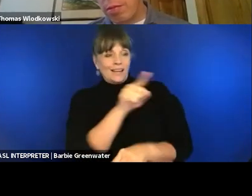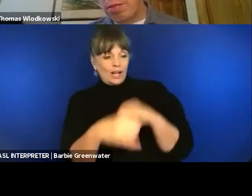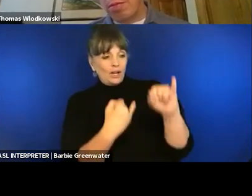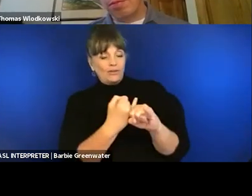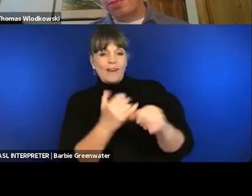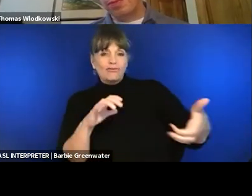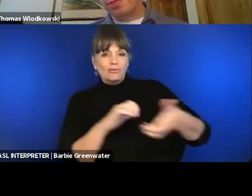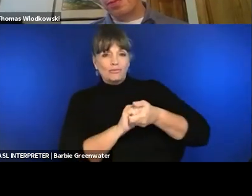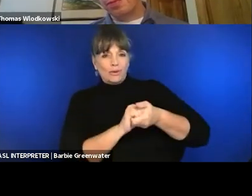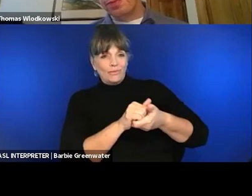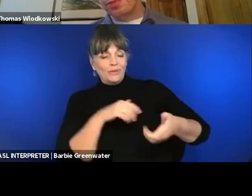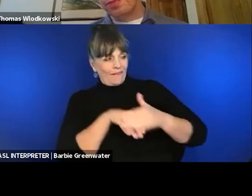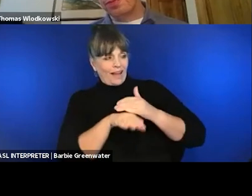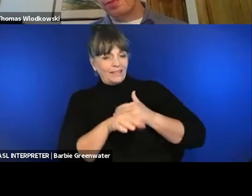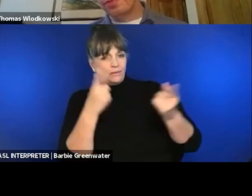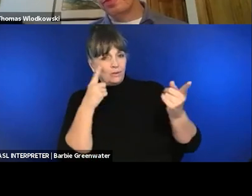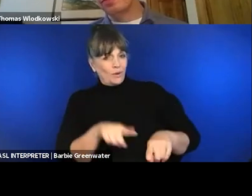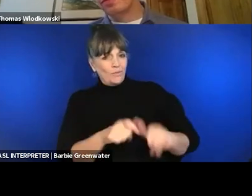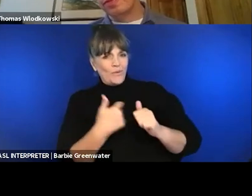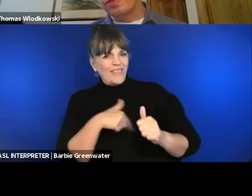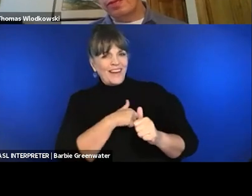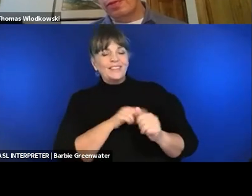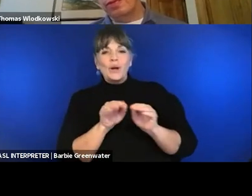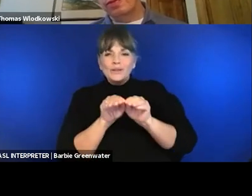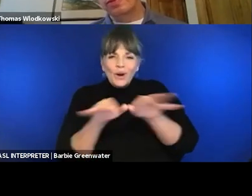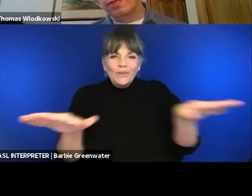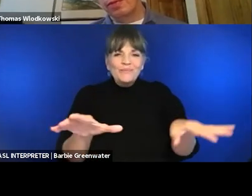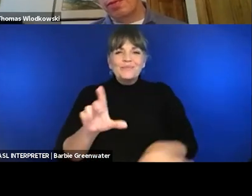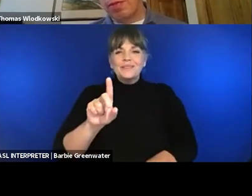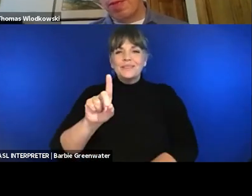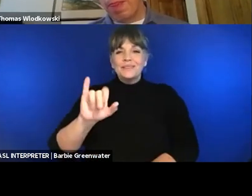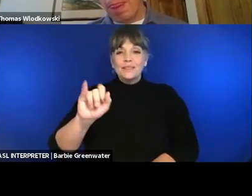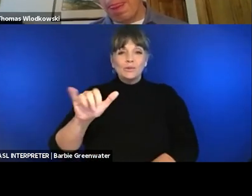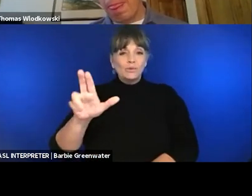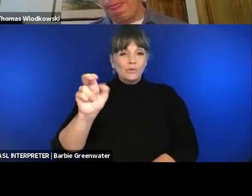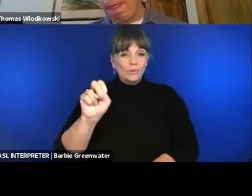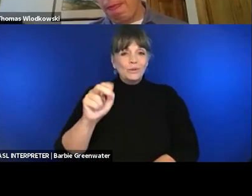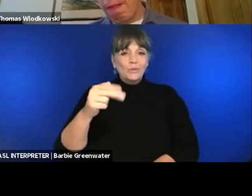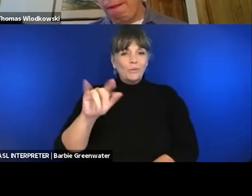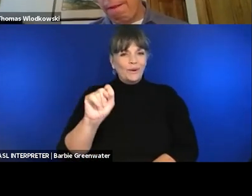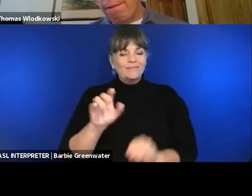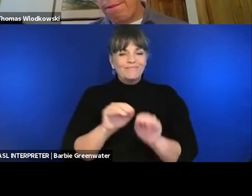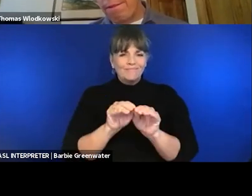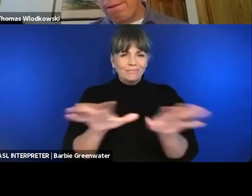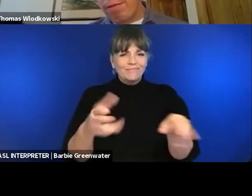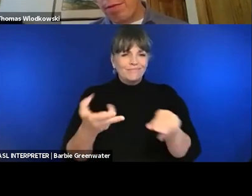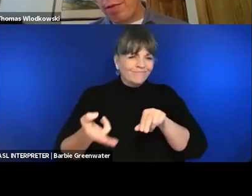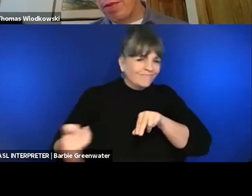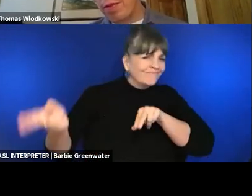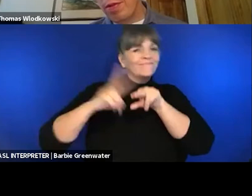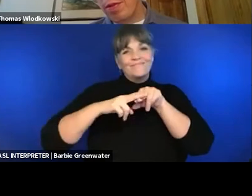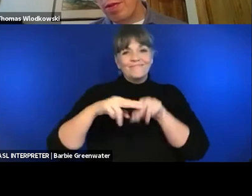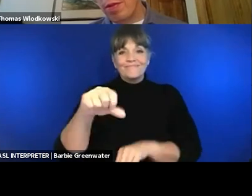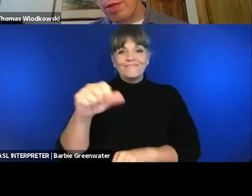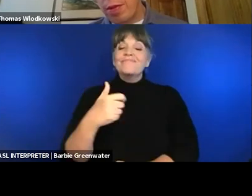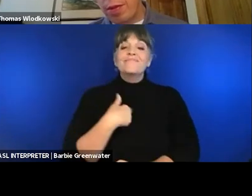us. So the distribution points, like I mentioned, they're growing. And I think that's what many people kind of underestimate about